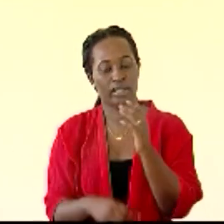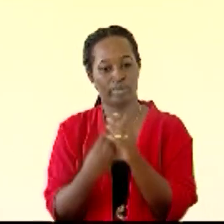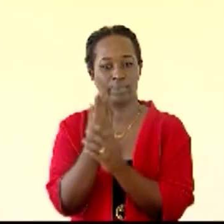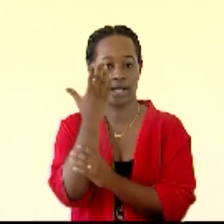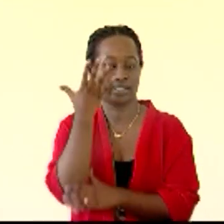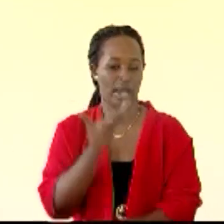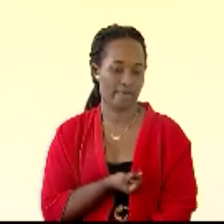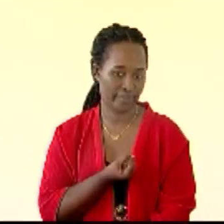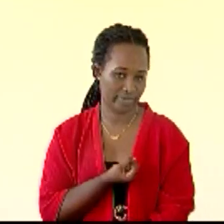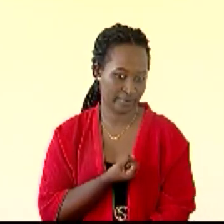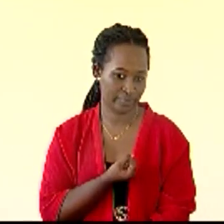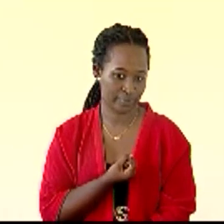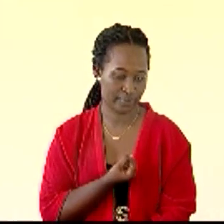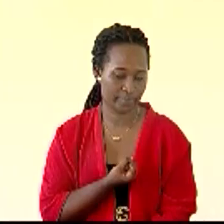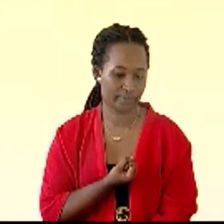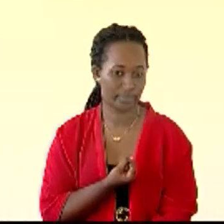So